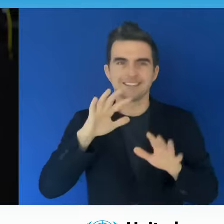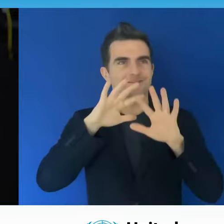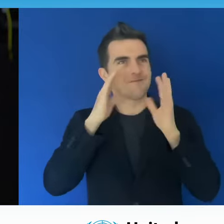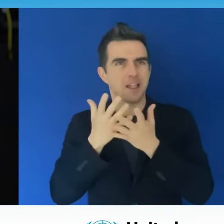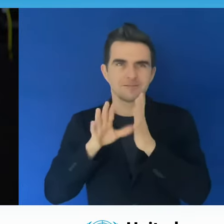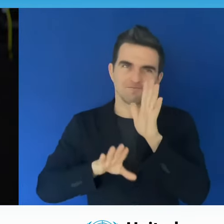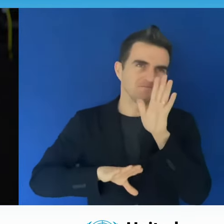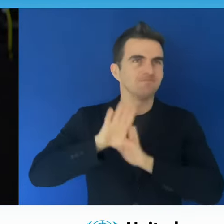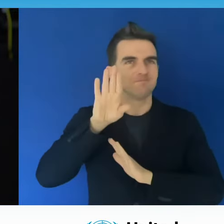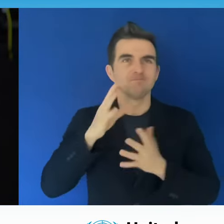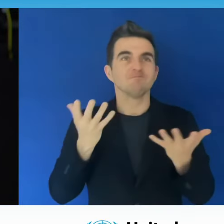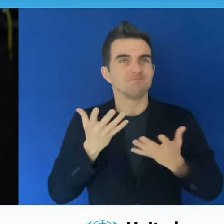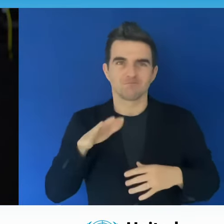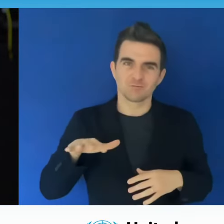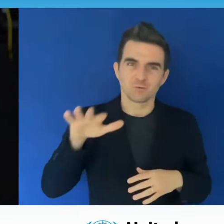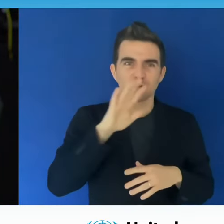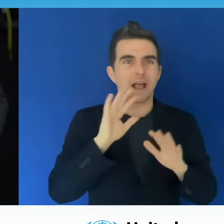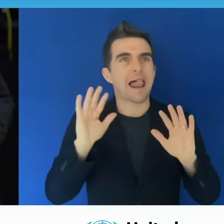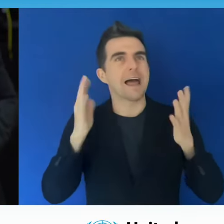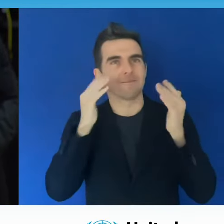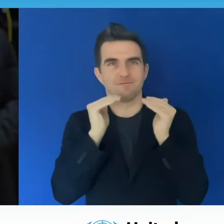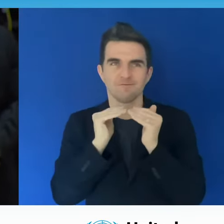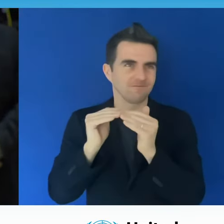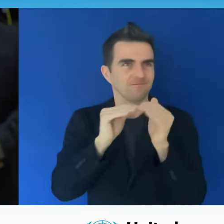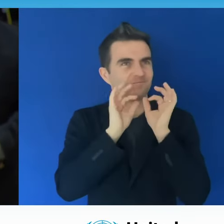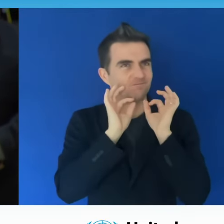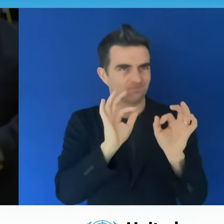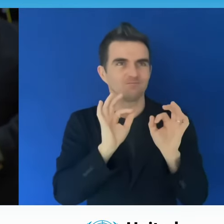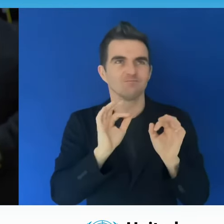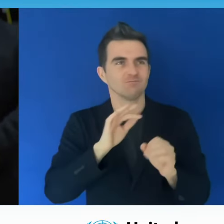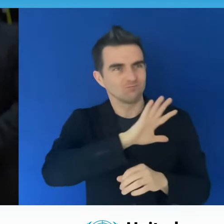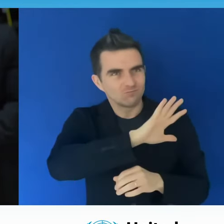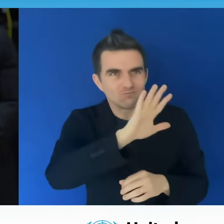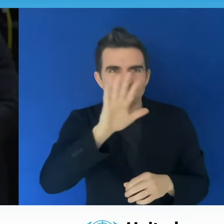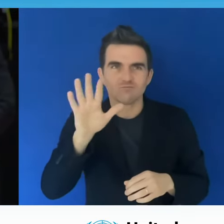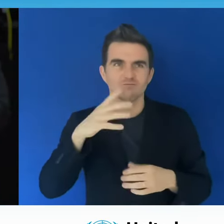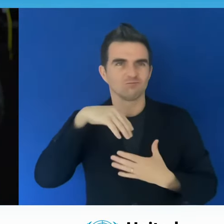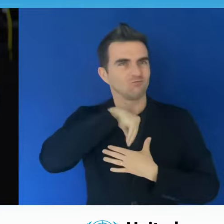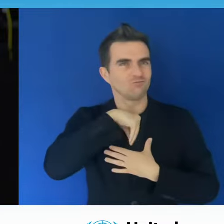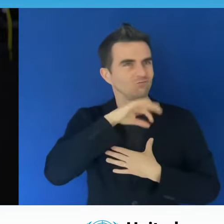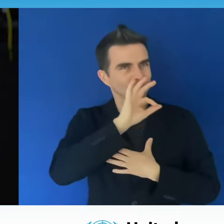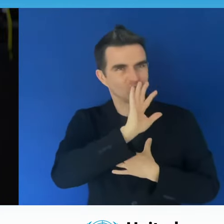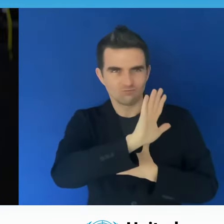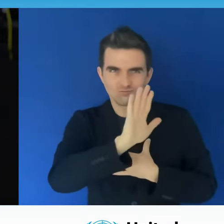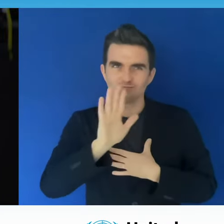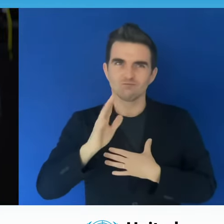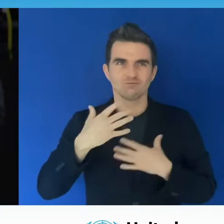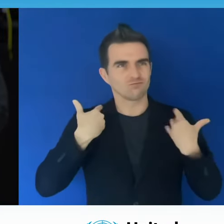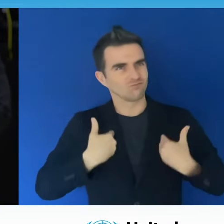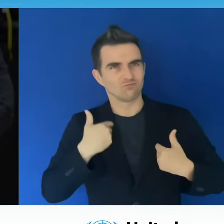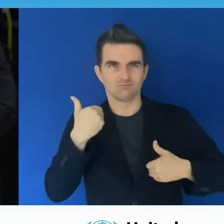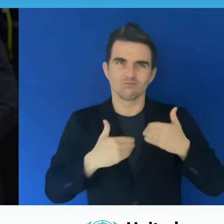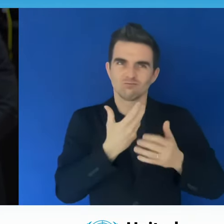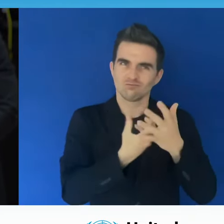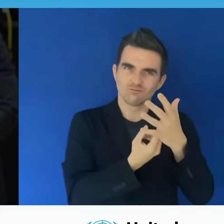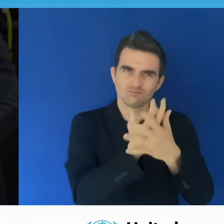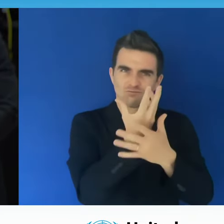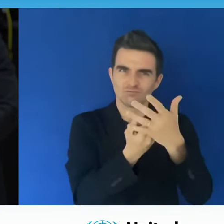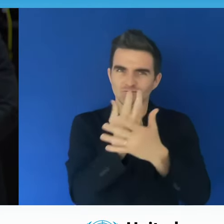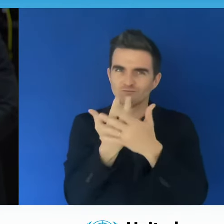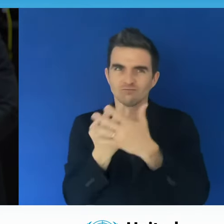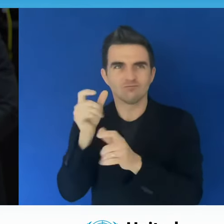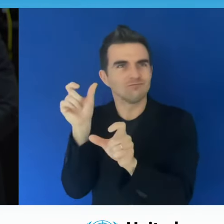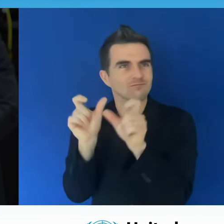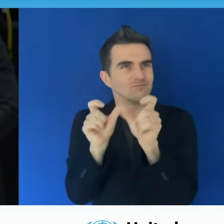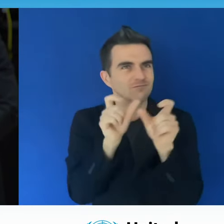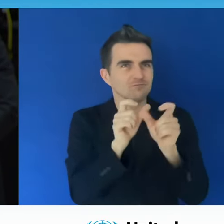soul flourishes, a world where all human beings, regardless of their religion, race, and are given